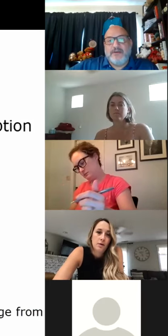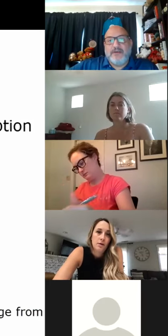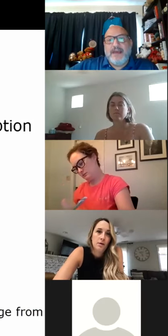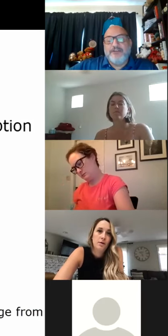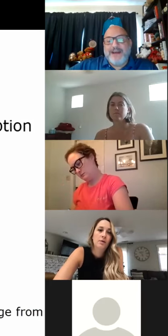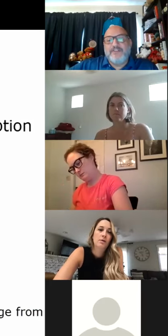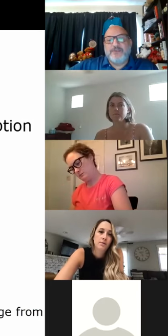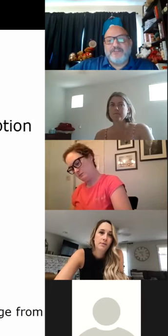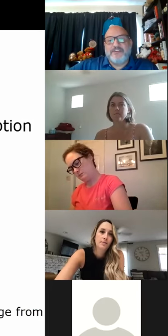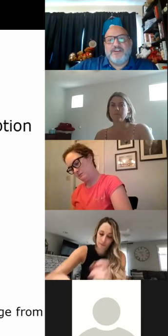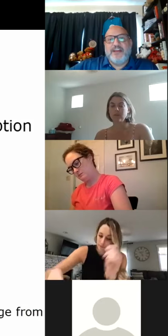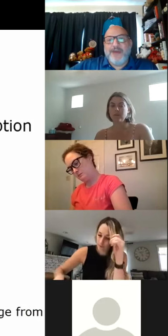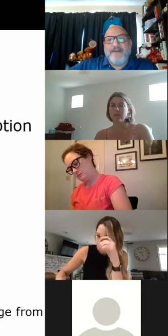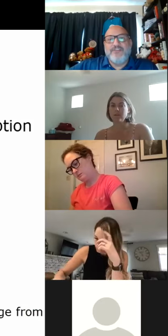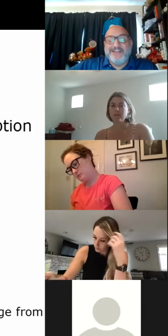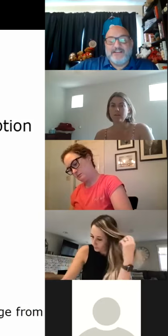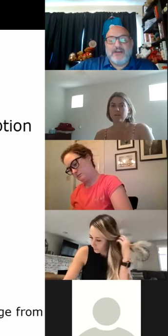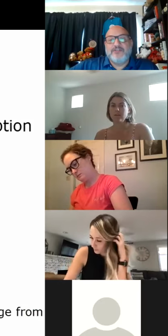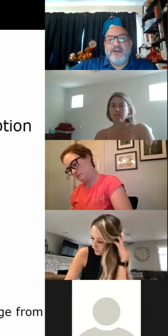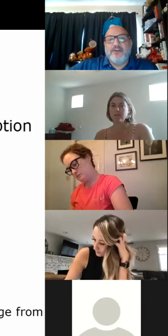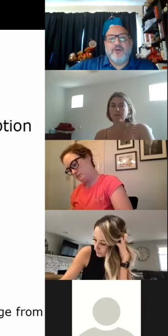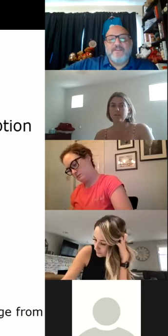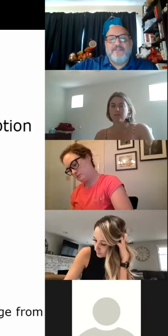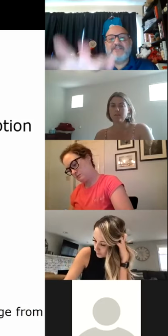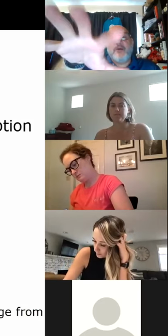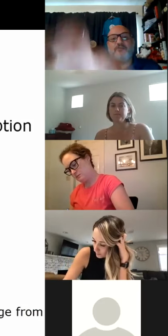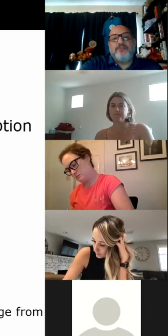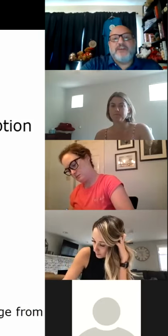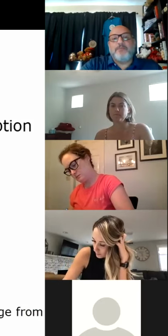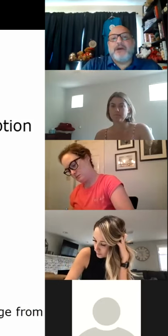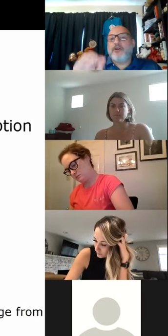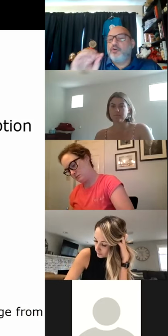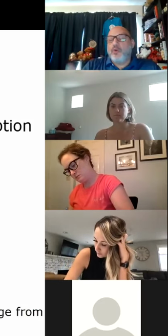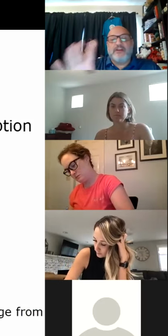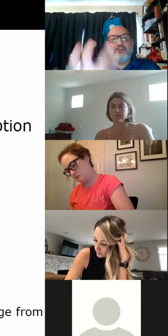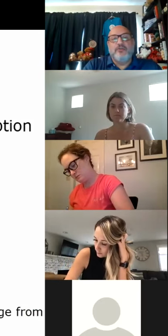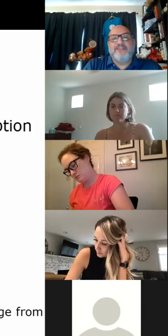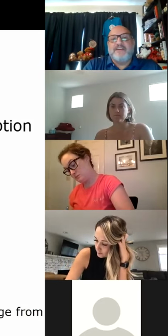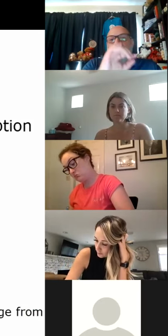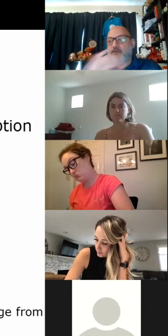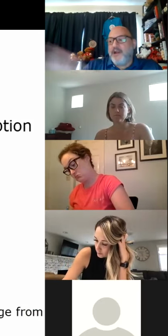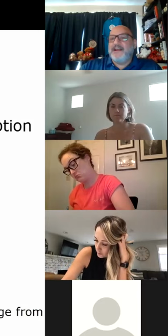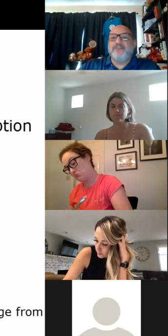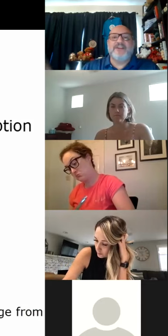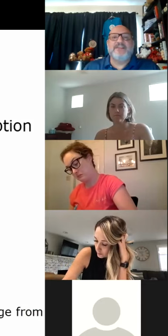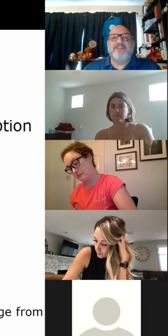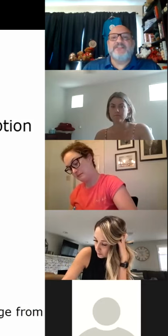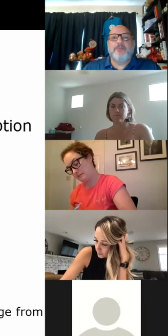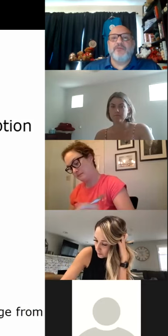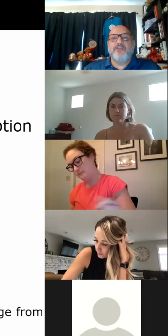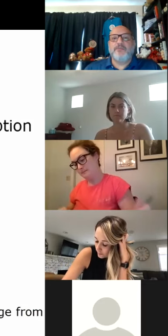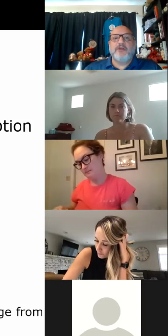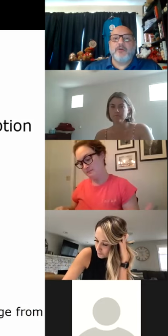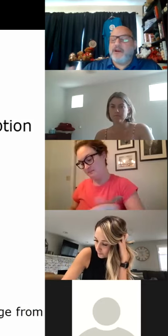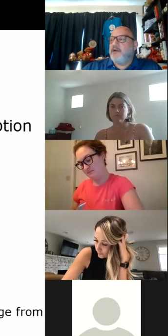information and you have the specificity and you have the details. So if this helps you think better, great, use this. If writing out sentences